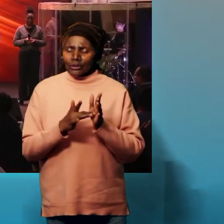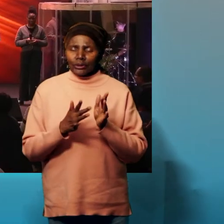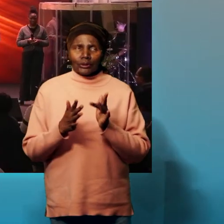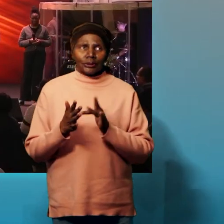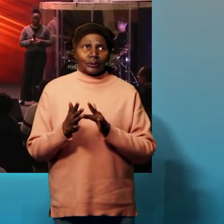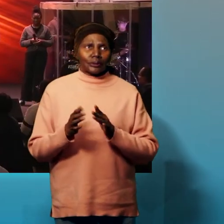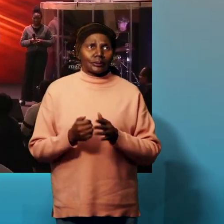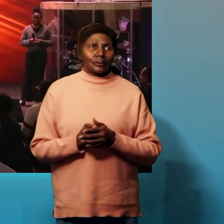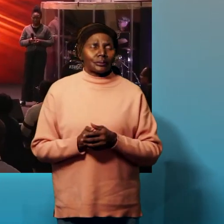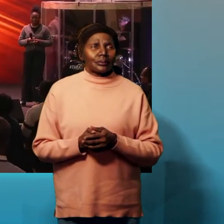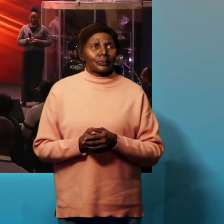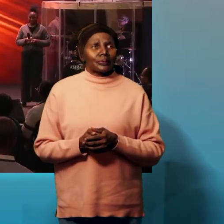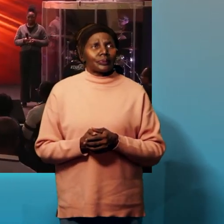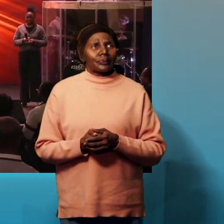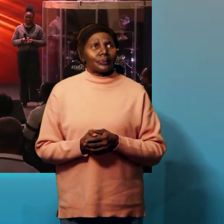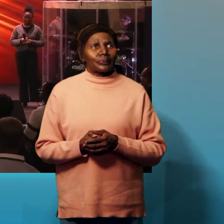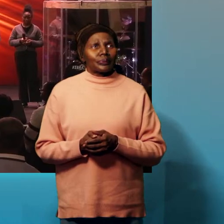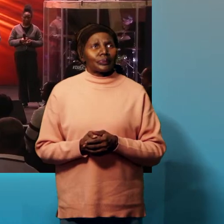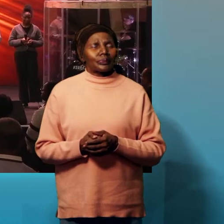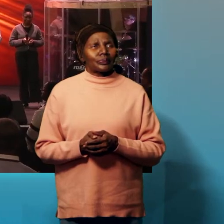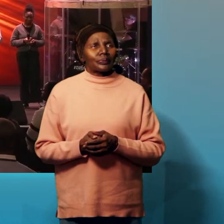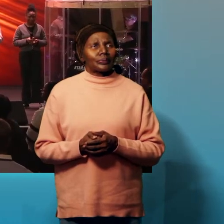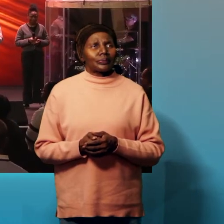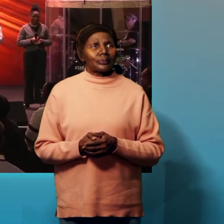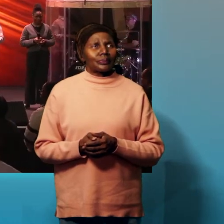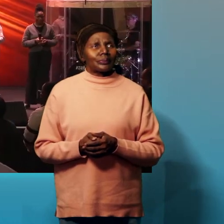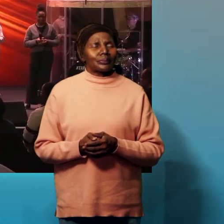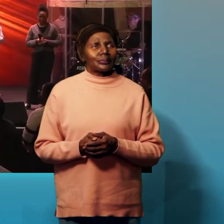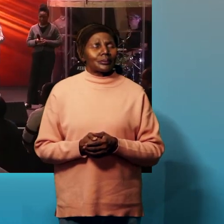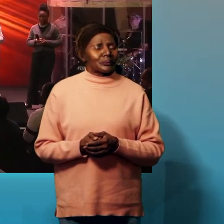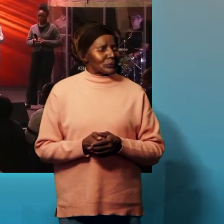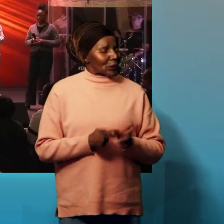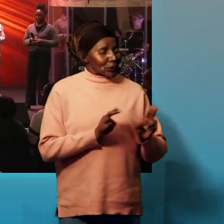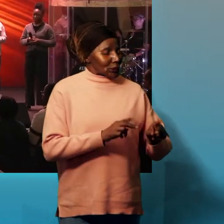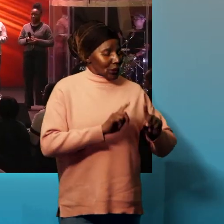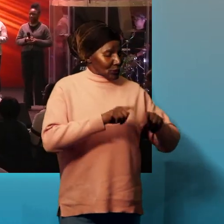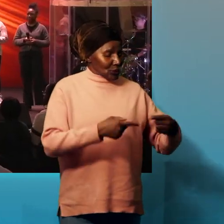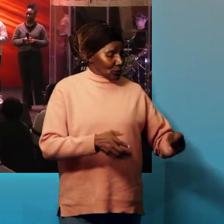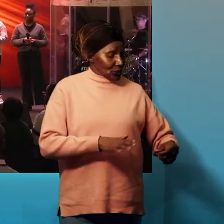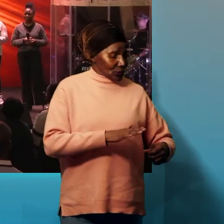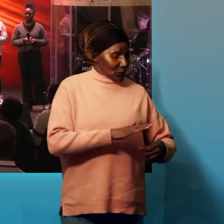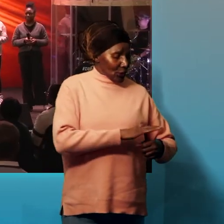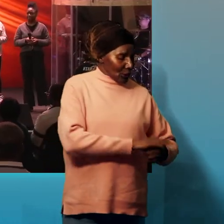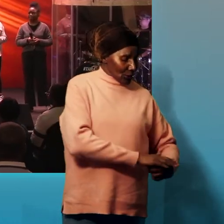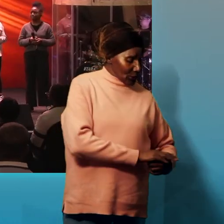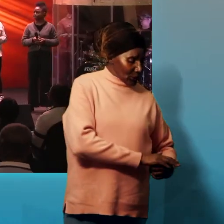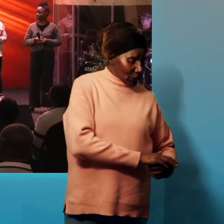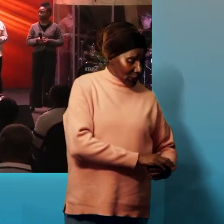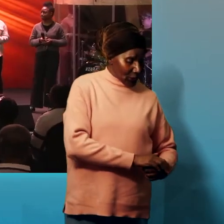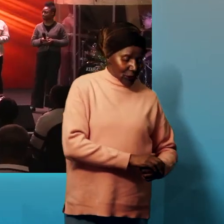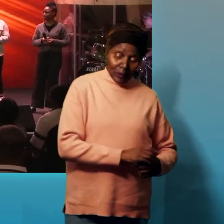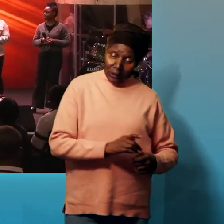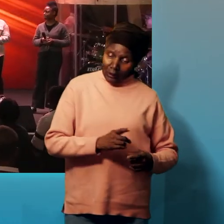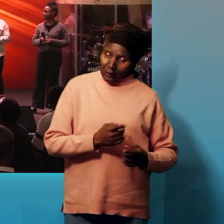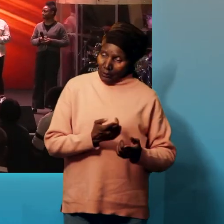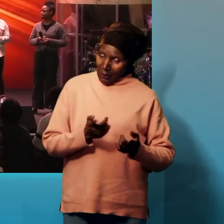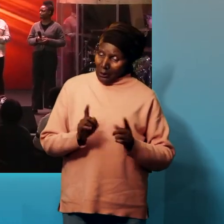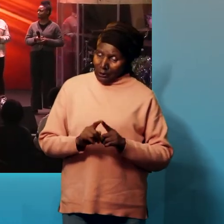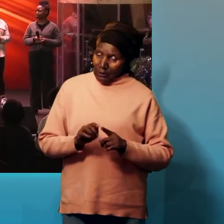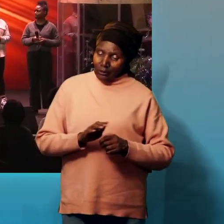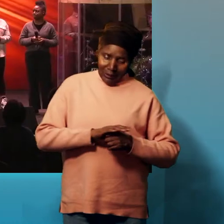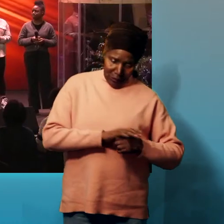something about that, isn't it? You can applaud him, but death couldn't hold him down. It holds us down.